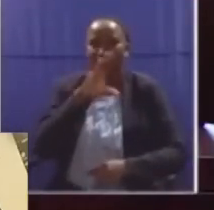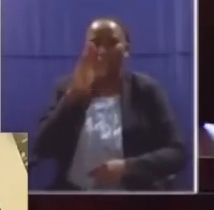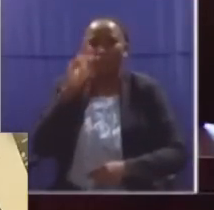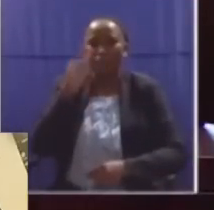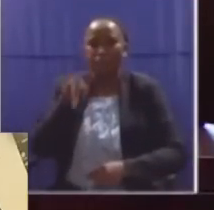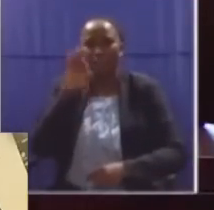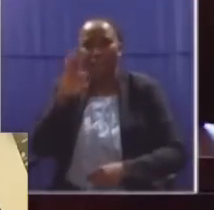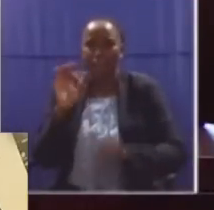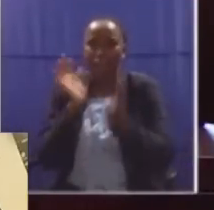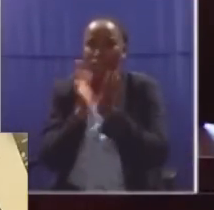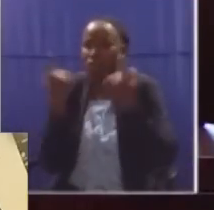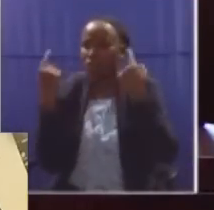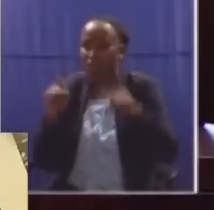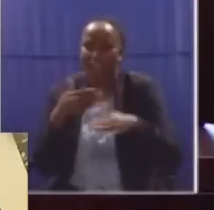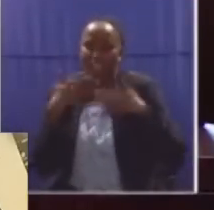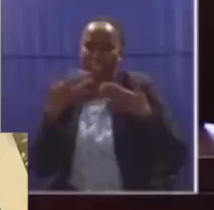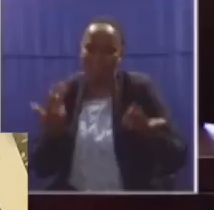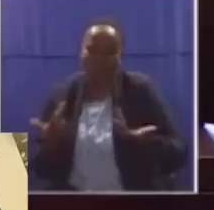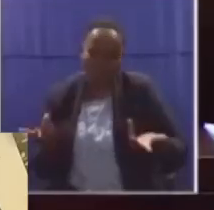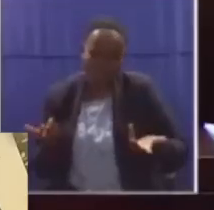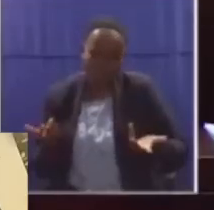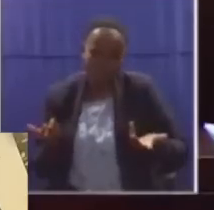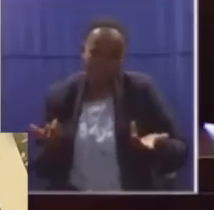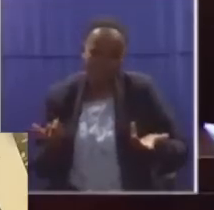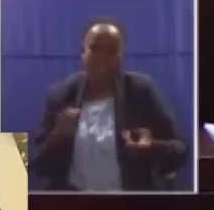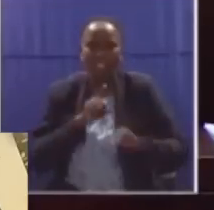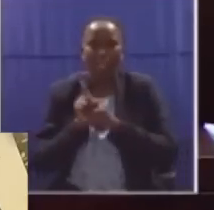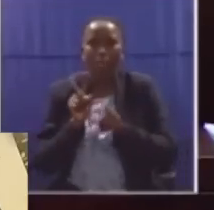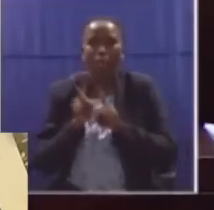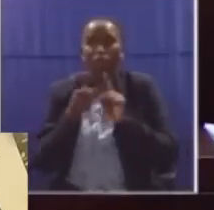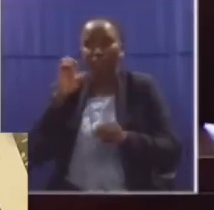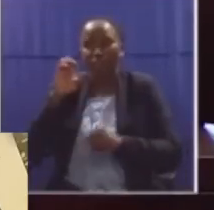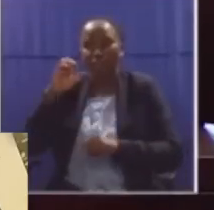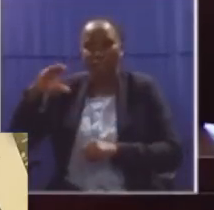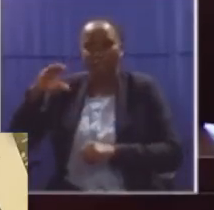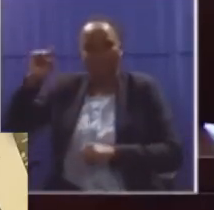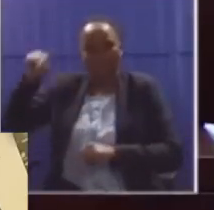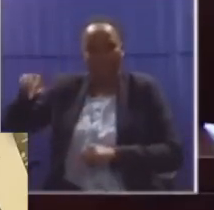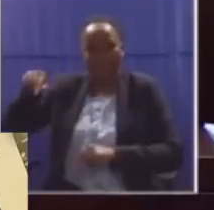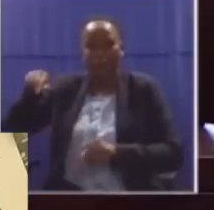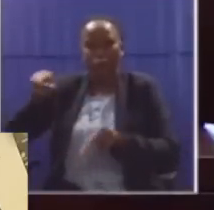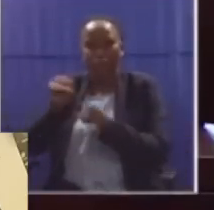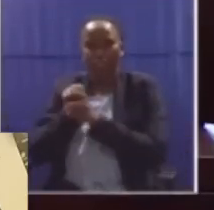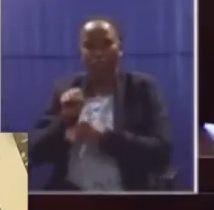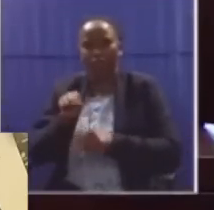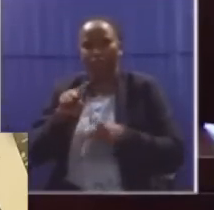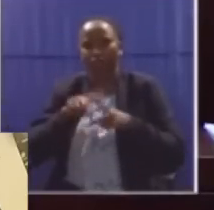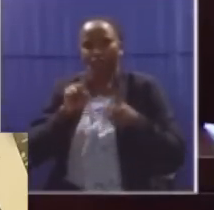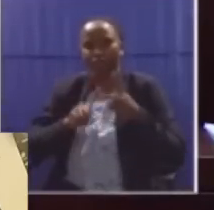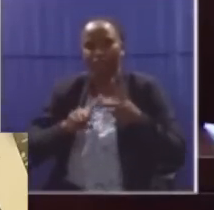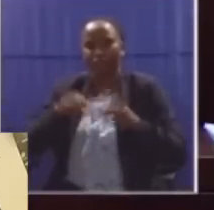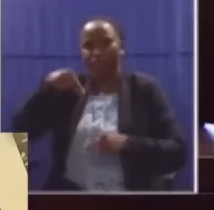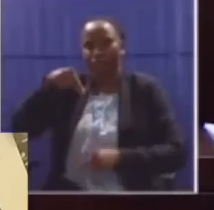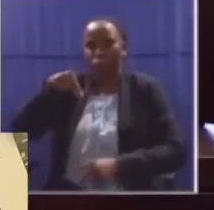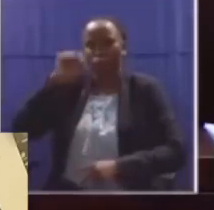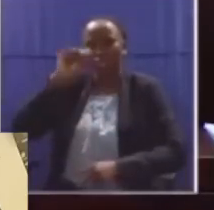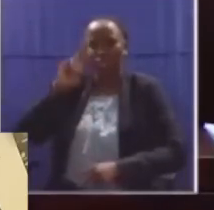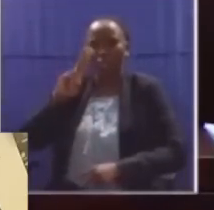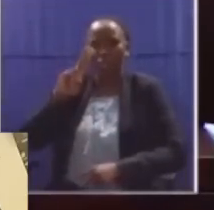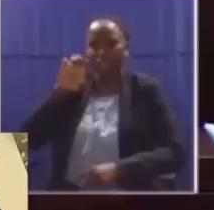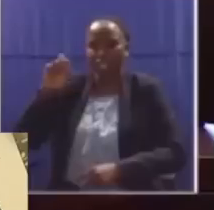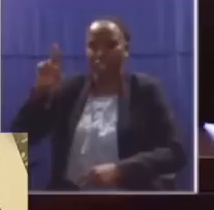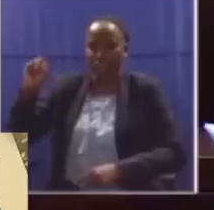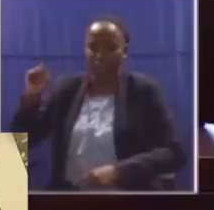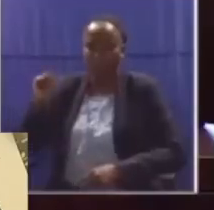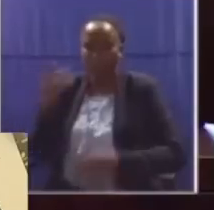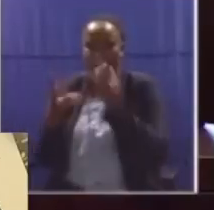convene elections. In Ekomani, Queenstown, in the Eastern Cape, some CPF sectors are recognized while others are not. This is